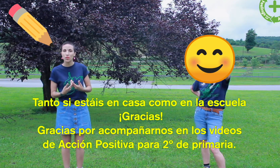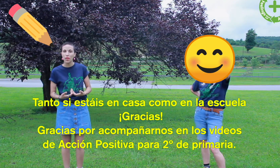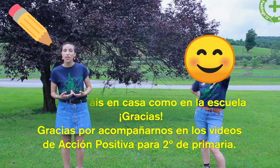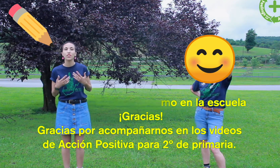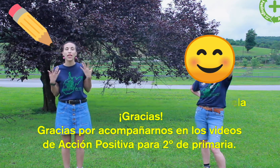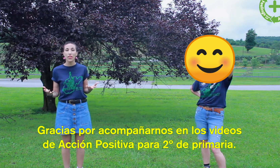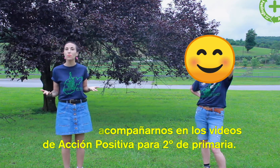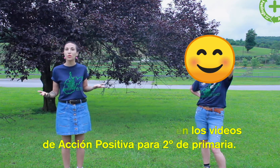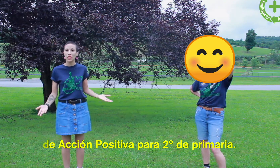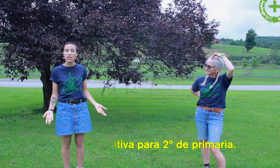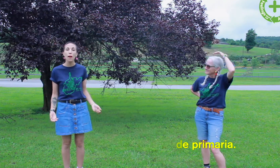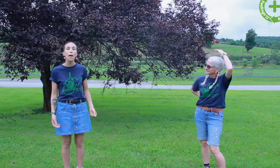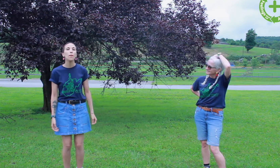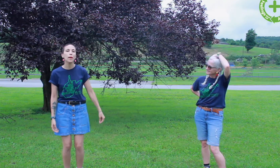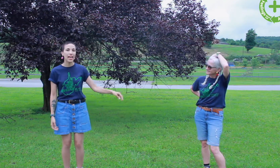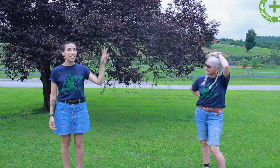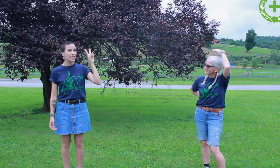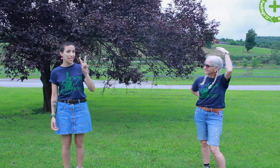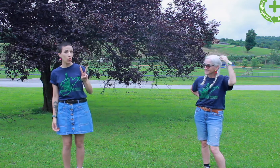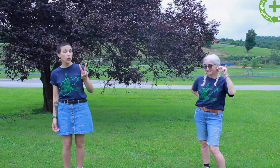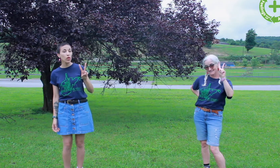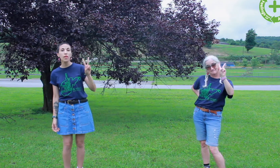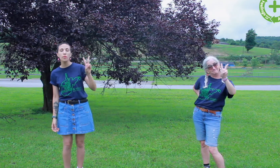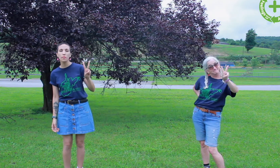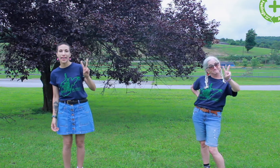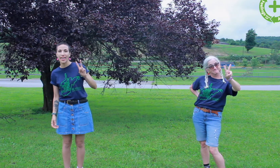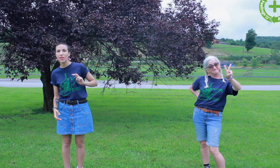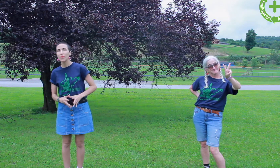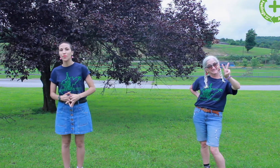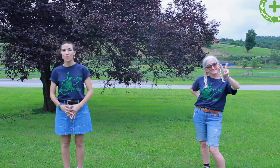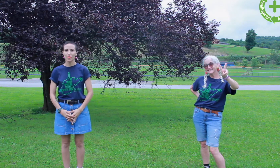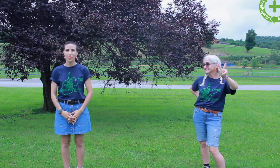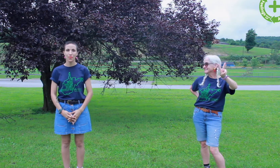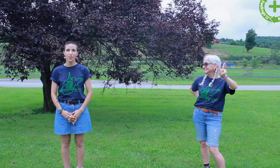us in the Positive videos for the second grade.